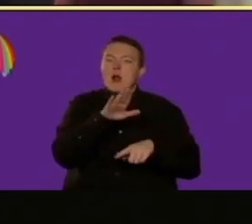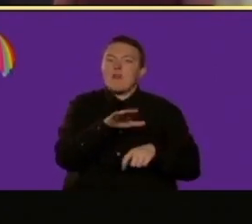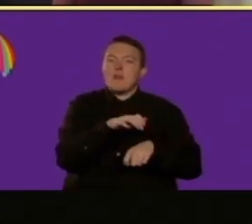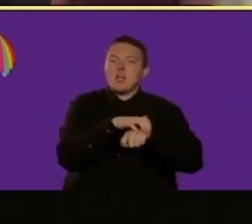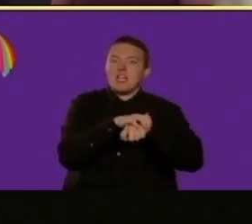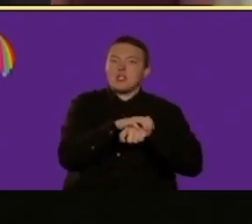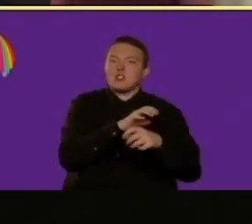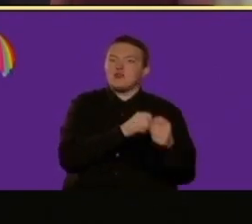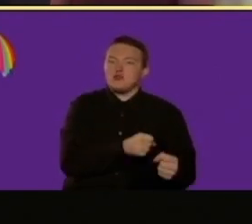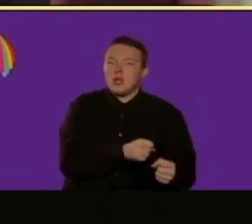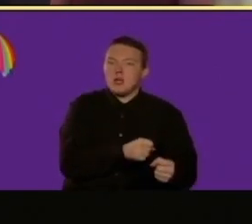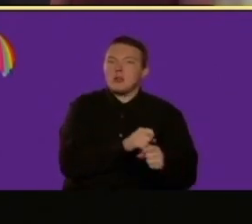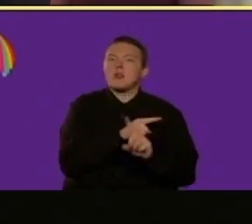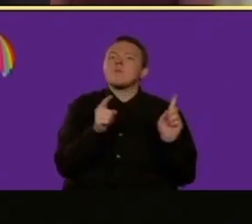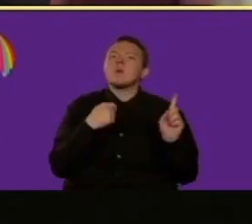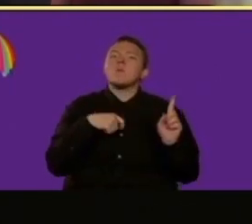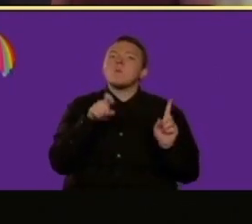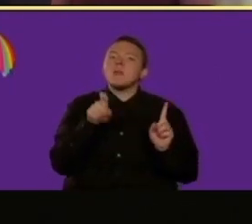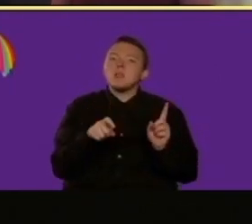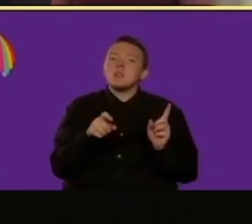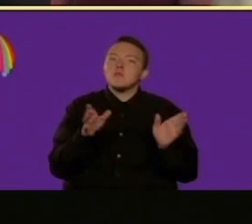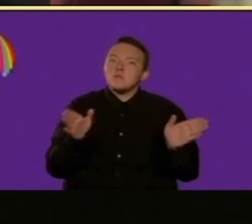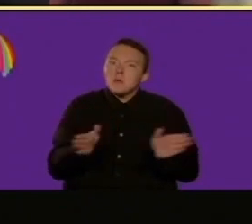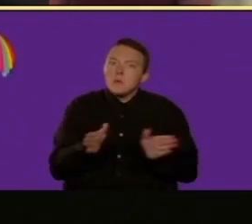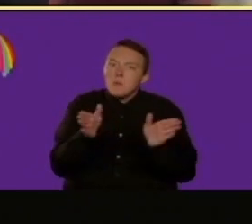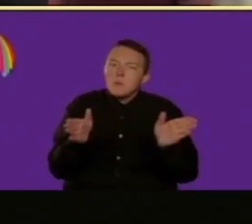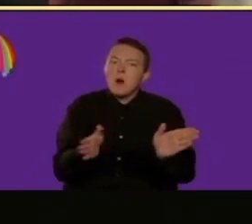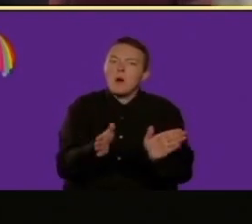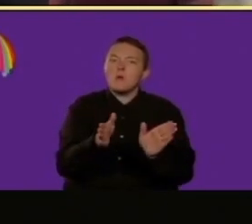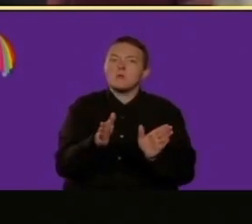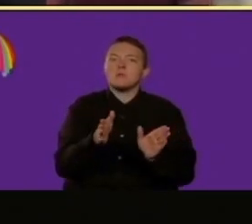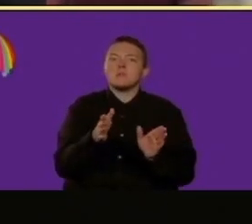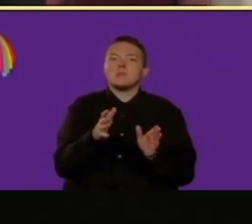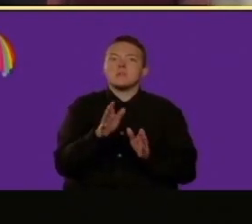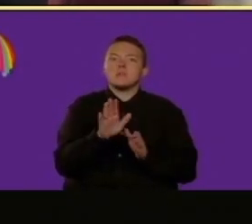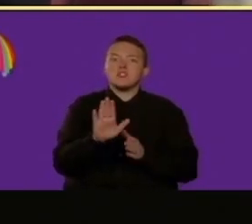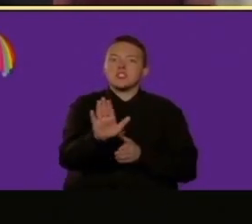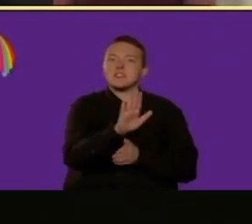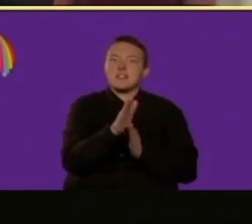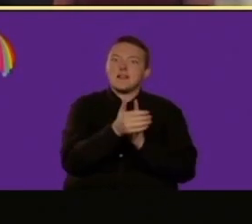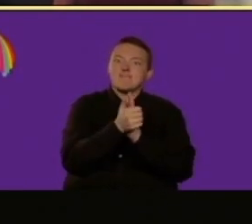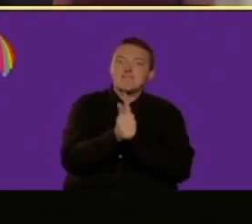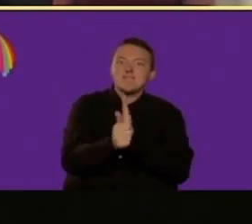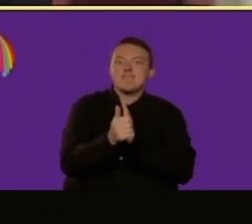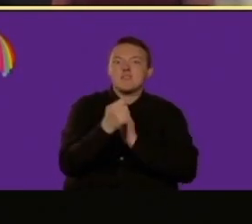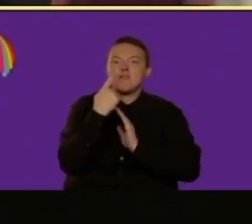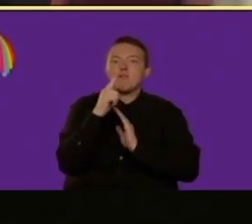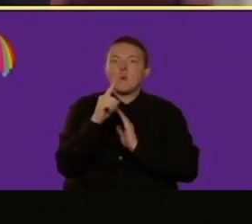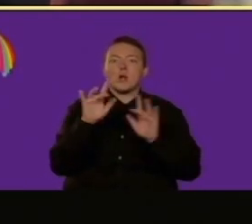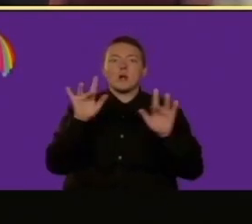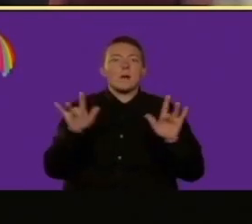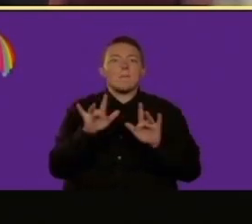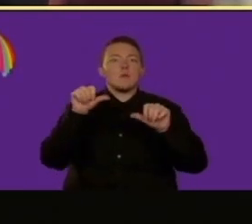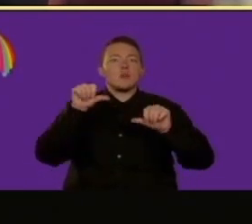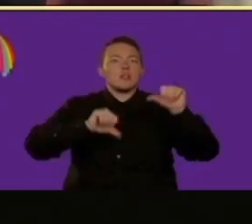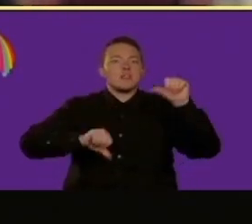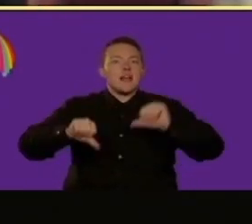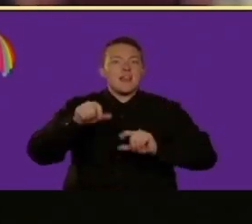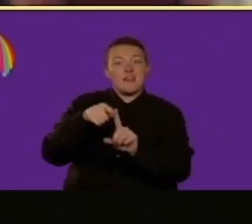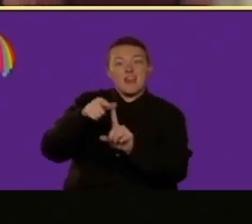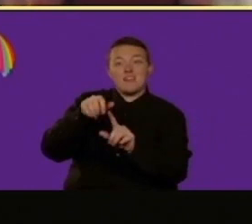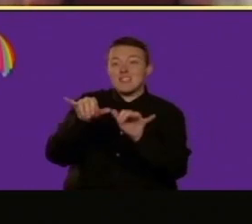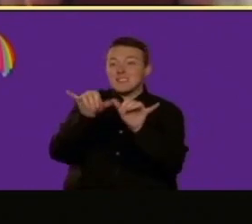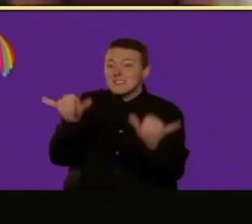to critique, to contribute to the most important conversations in our world, among others. We have